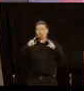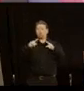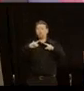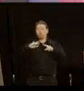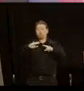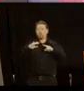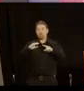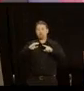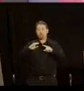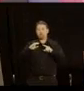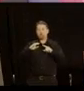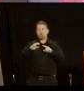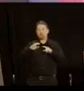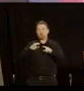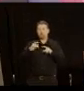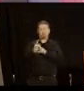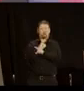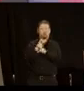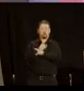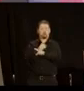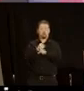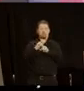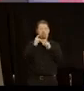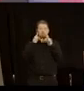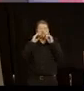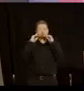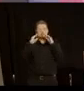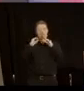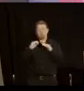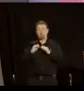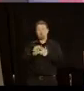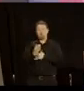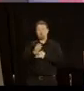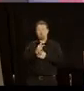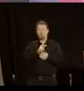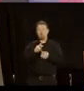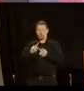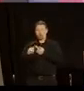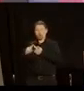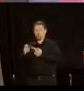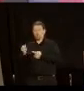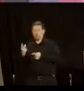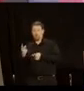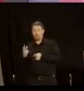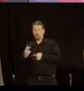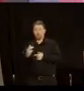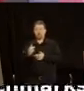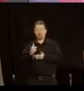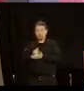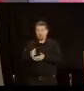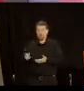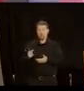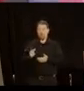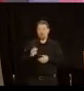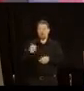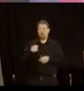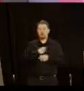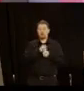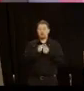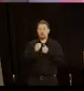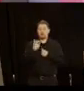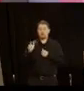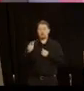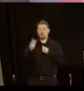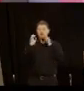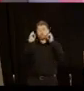get continued existence in our K-12 system. And this year we passed a bill that deals with supported decision-making at the educational